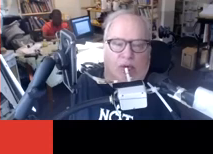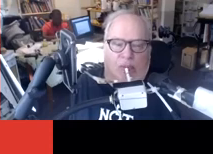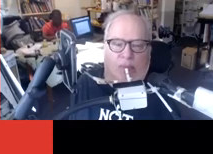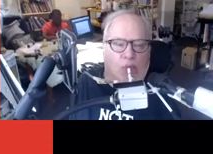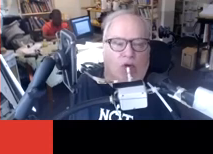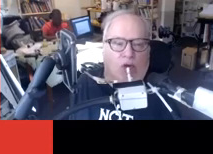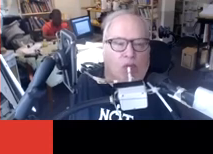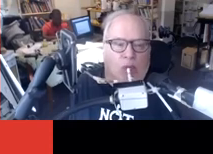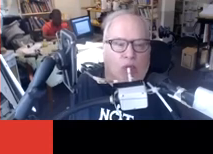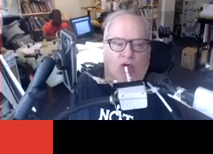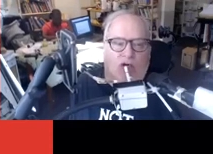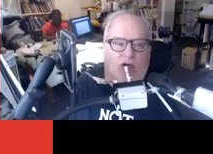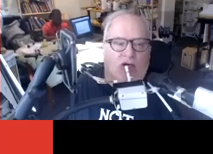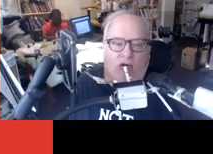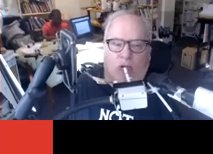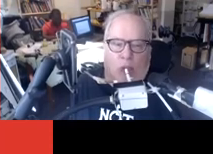insurers.